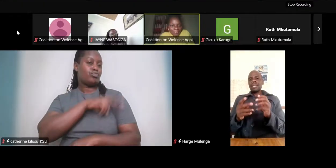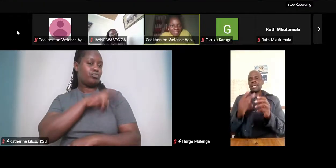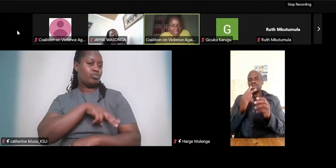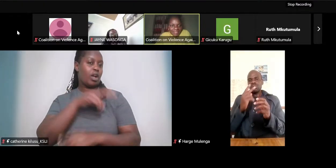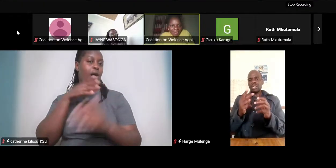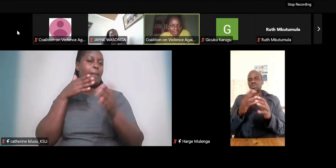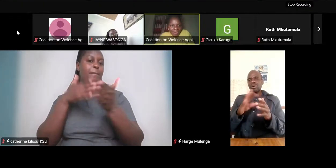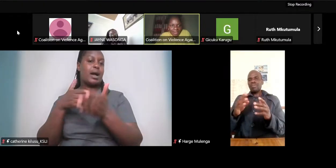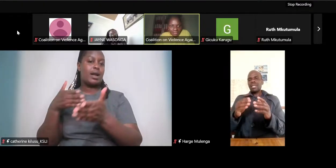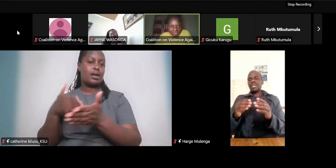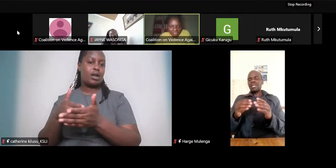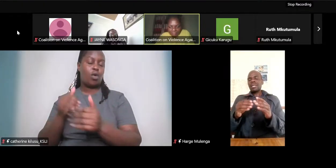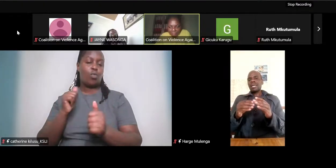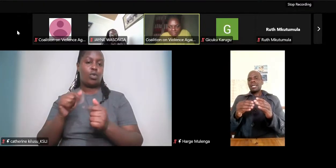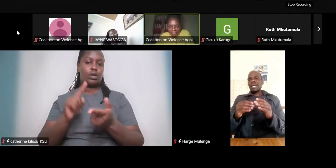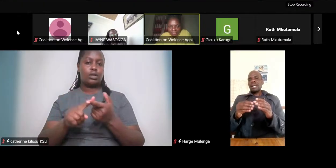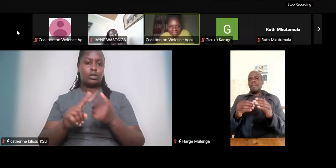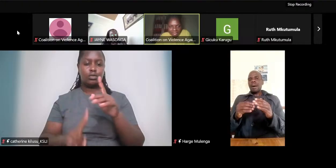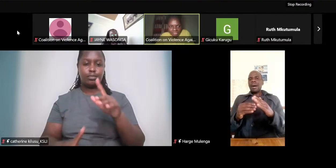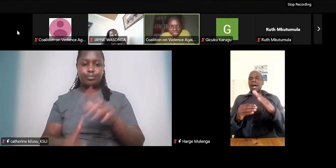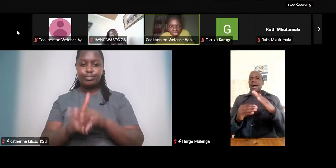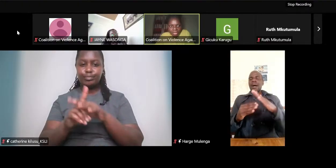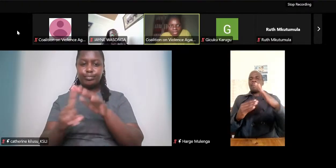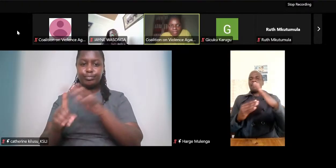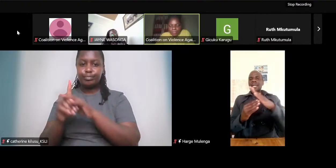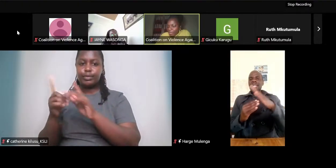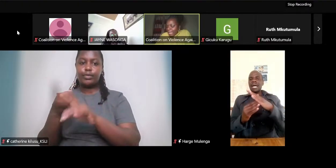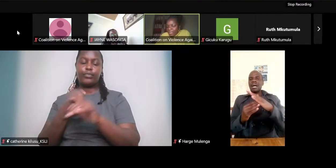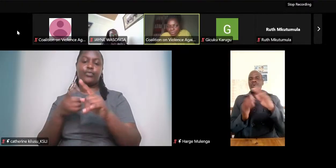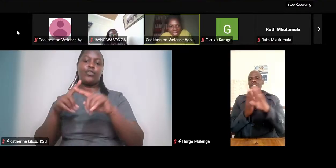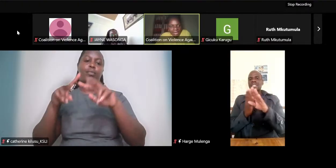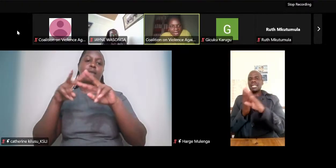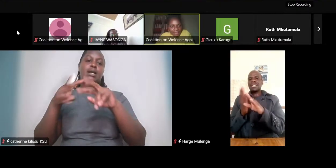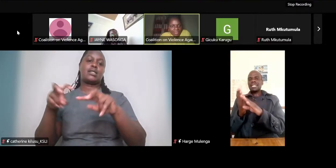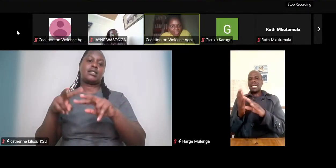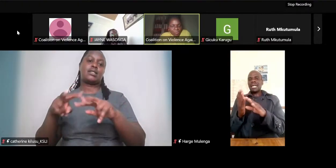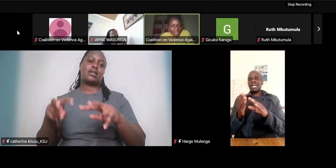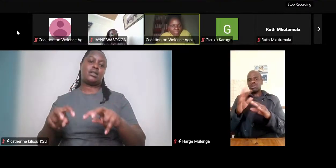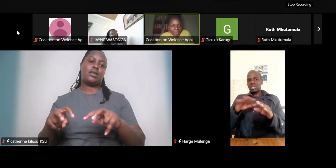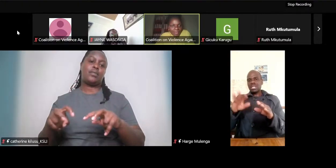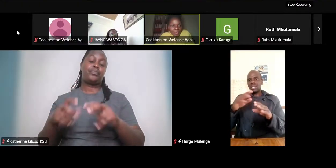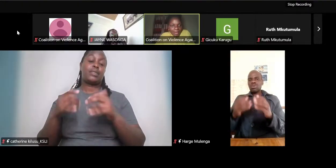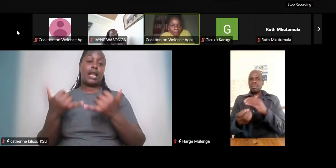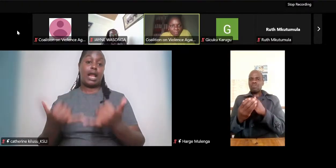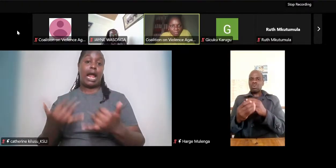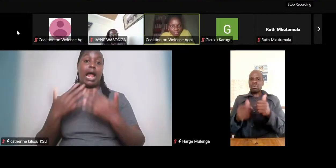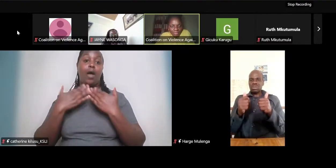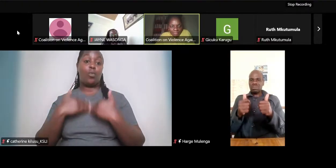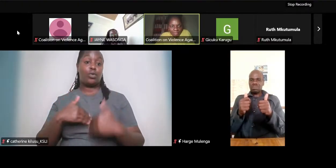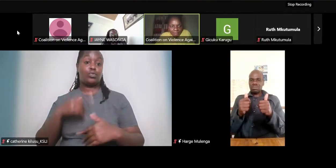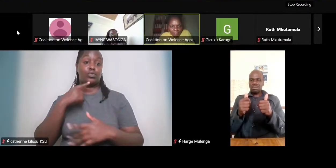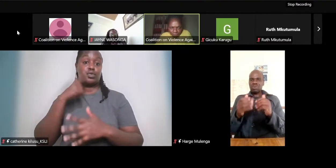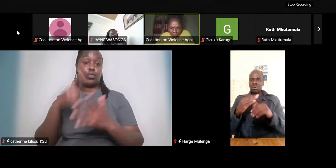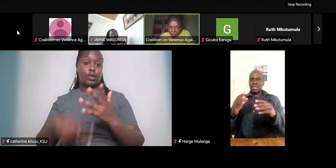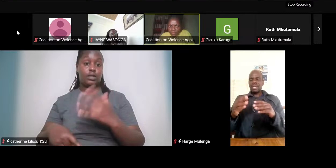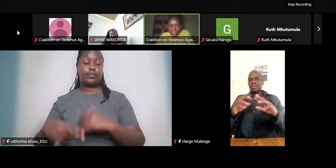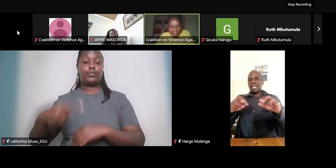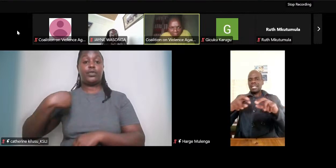arising from this interesting piece of research. So I'd like to highlight that we are in